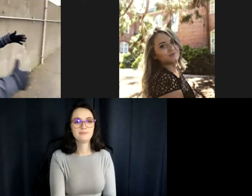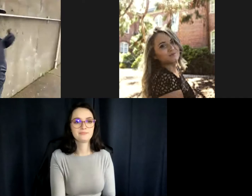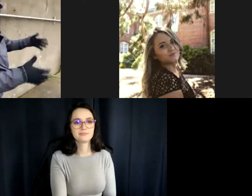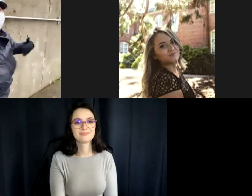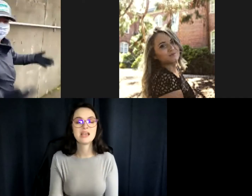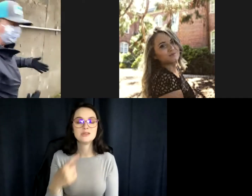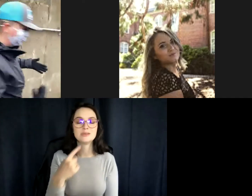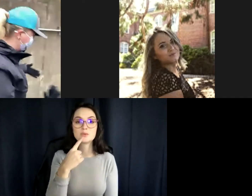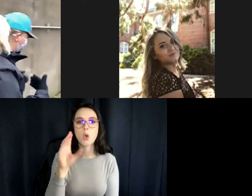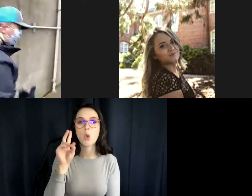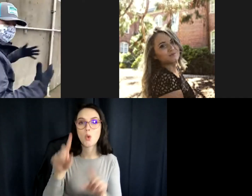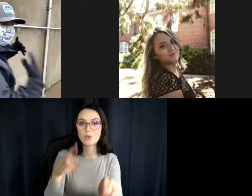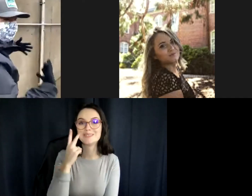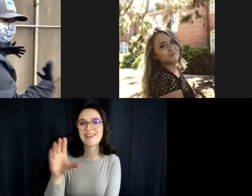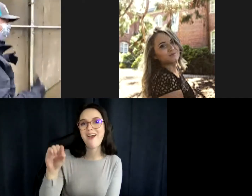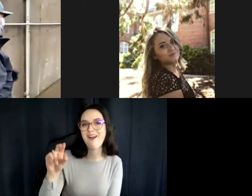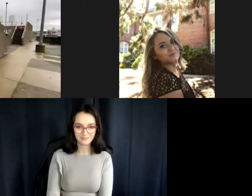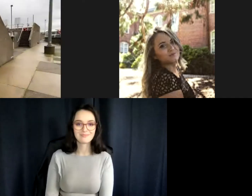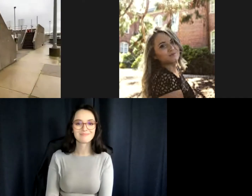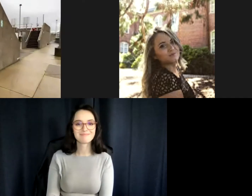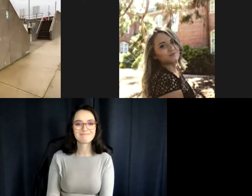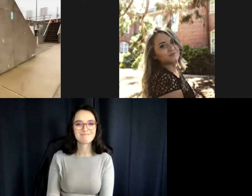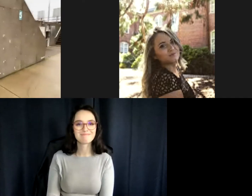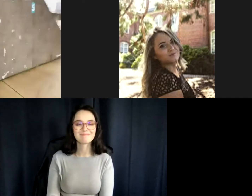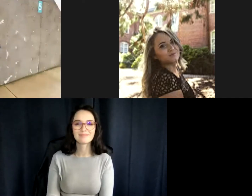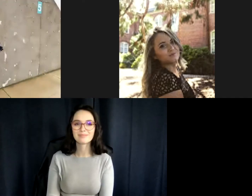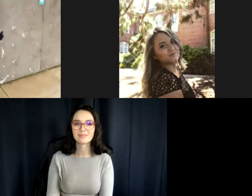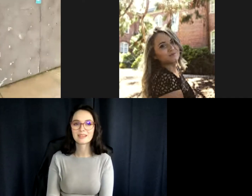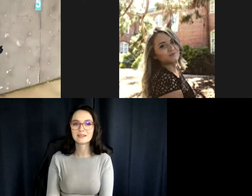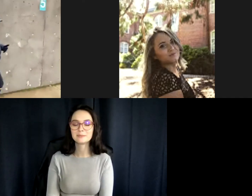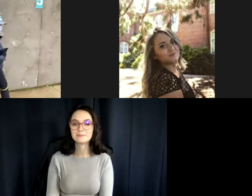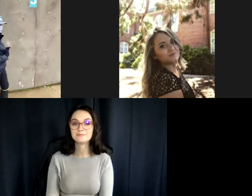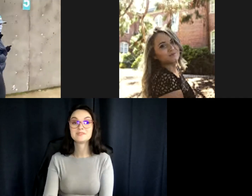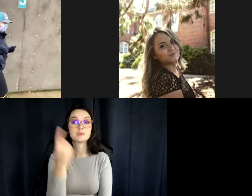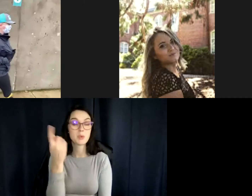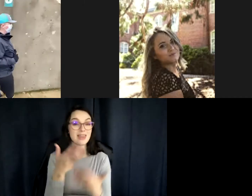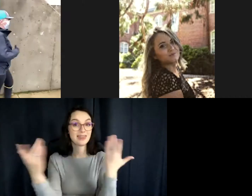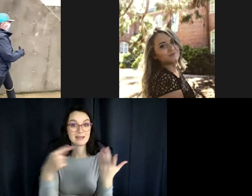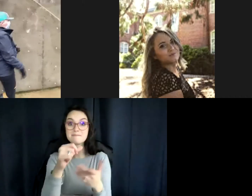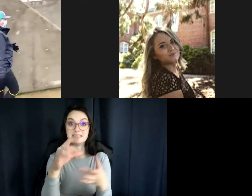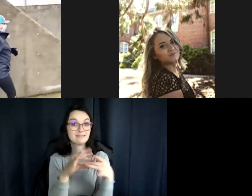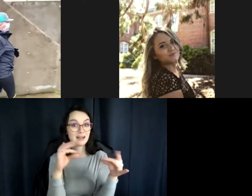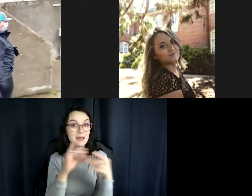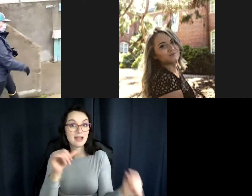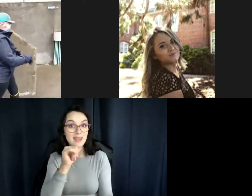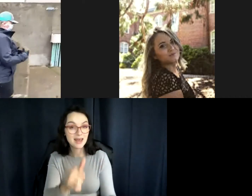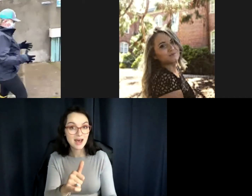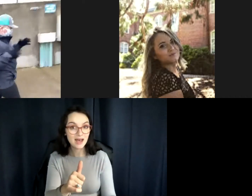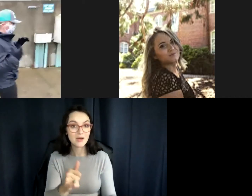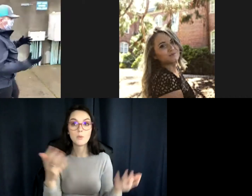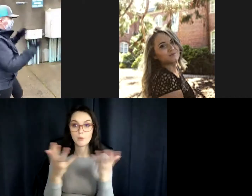clarifiers to finish that biological removal. And then we're going to go into chemical removal, Okay. which is the last